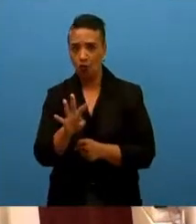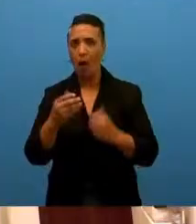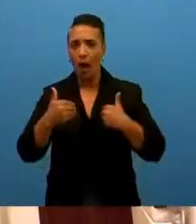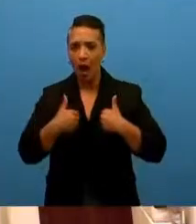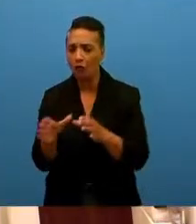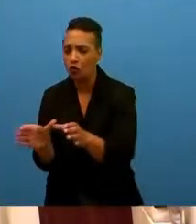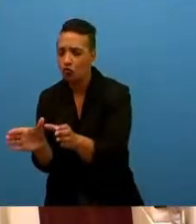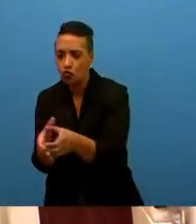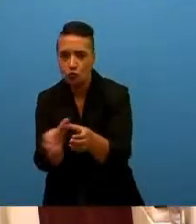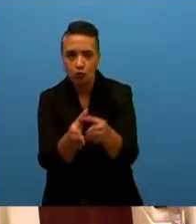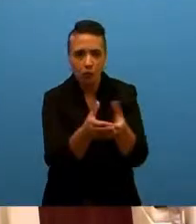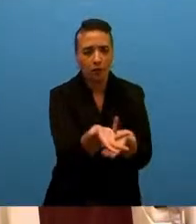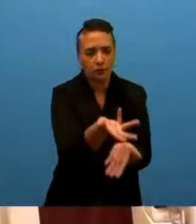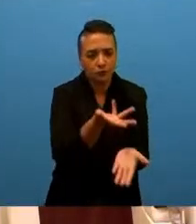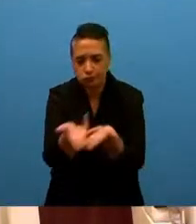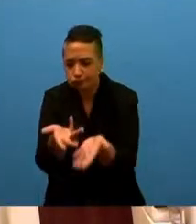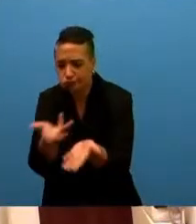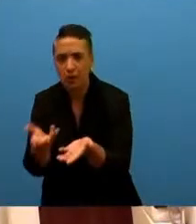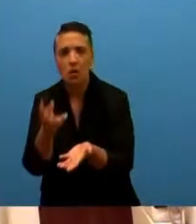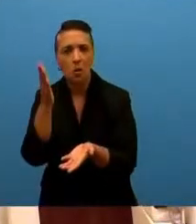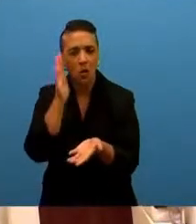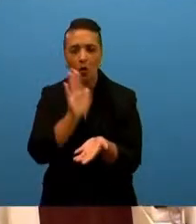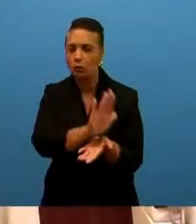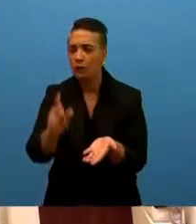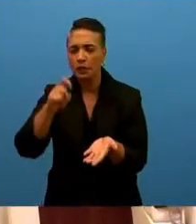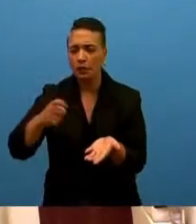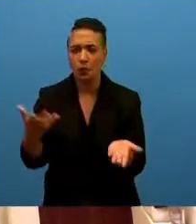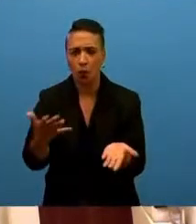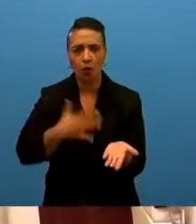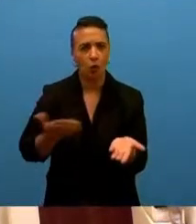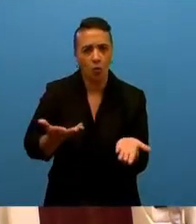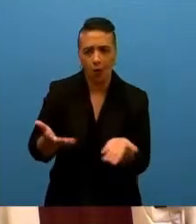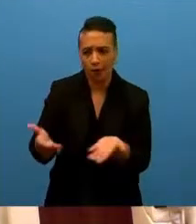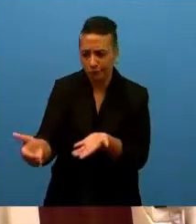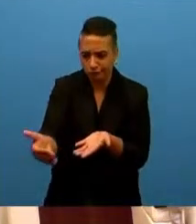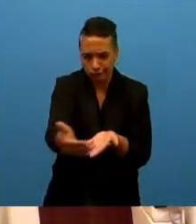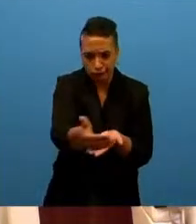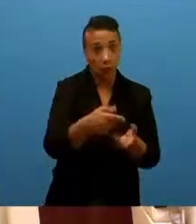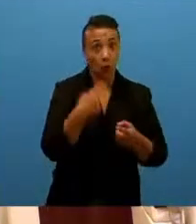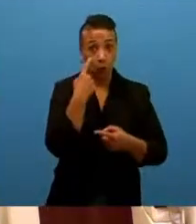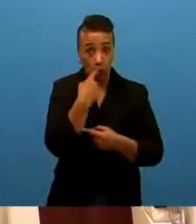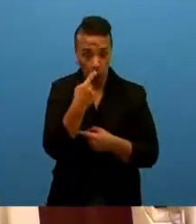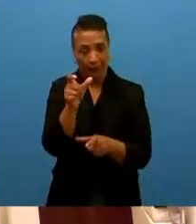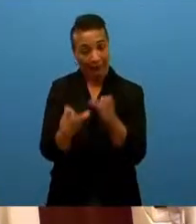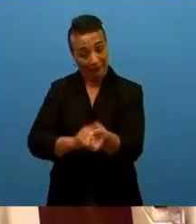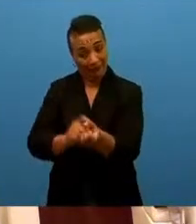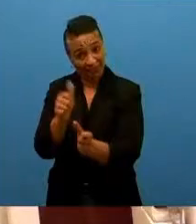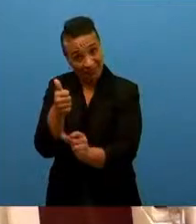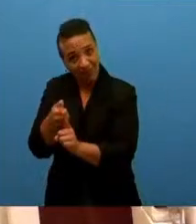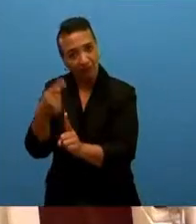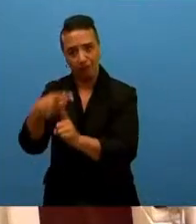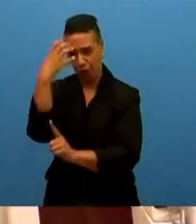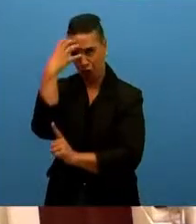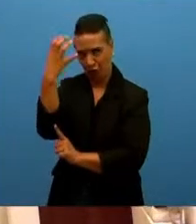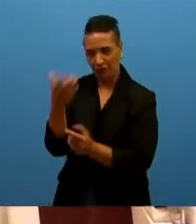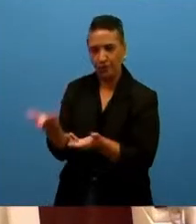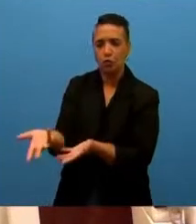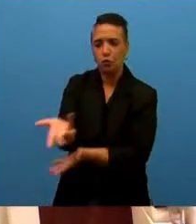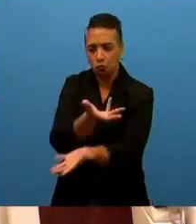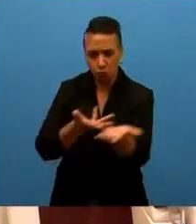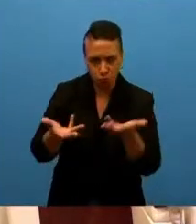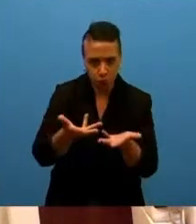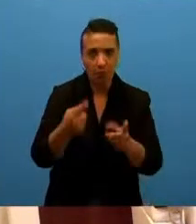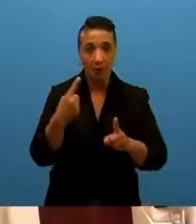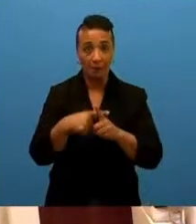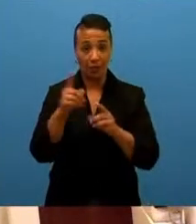were convened to gather views and inputs from both member states and Indigenous peoples in accordance with General